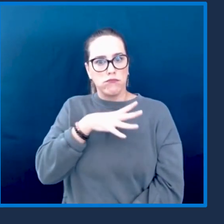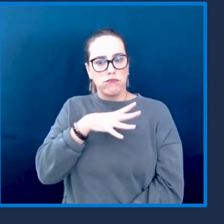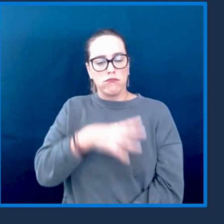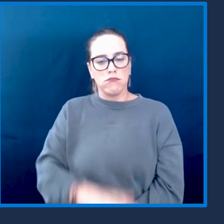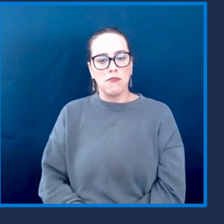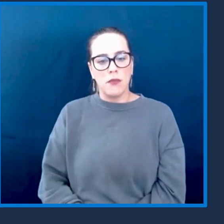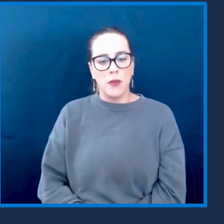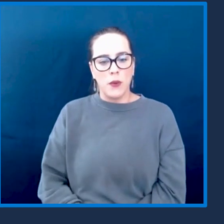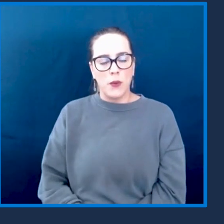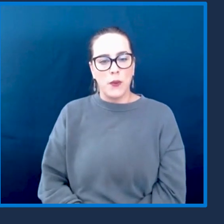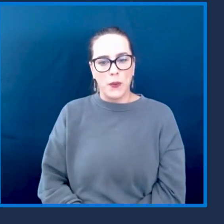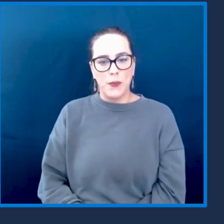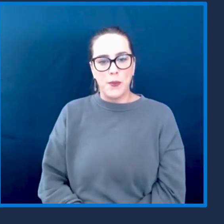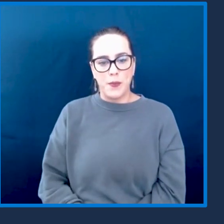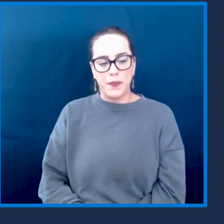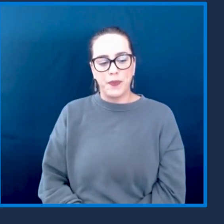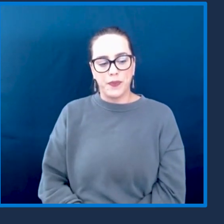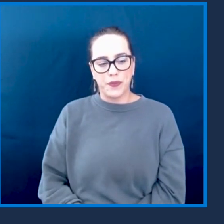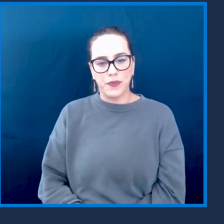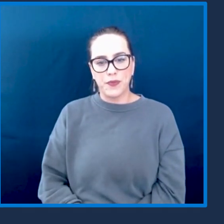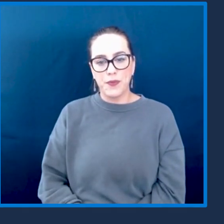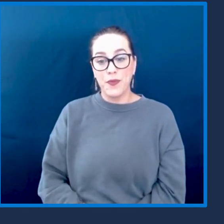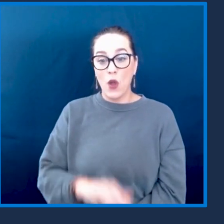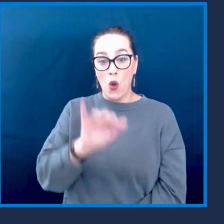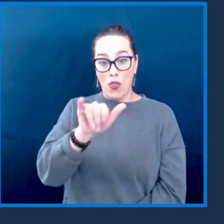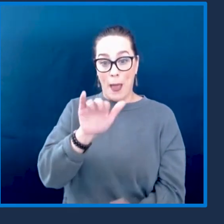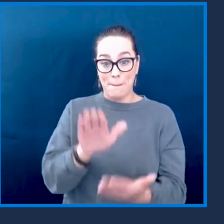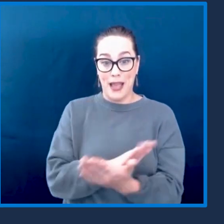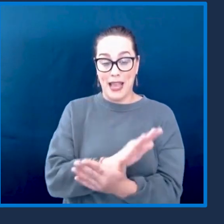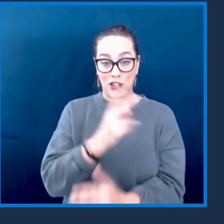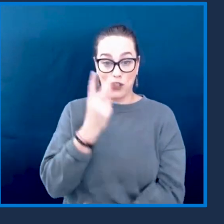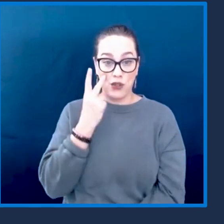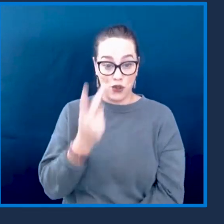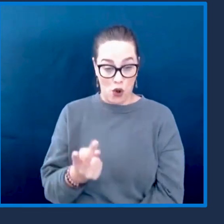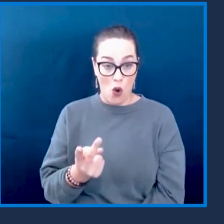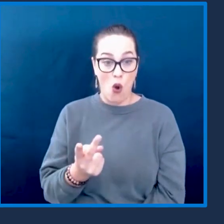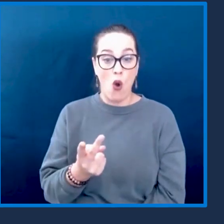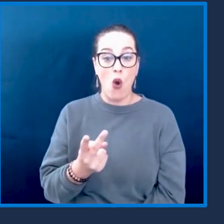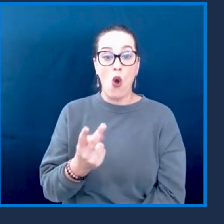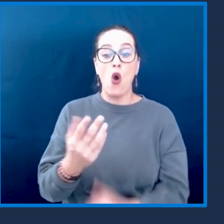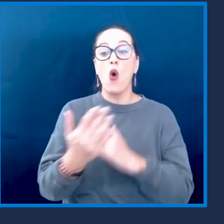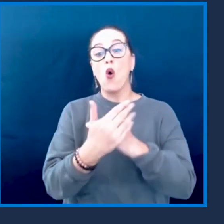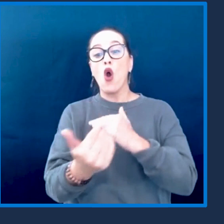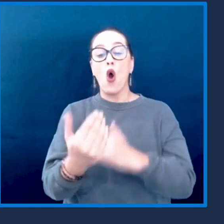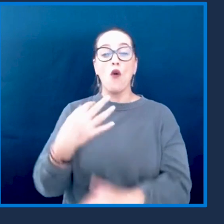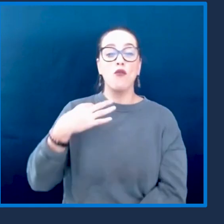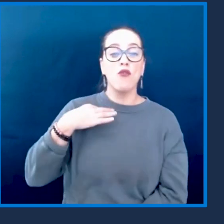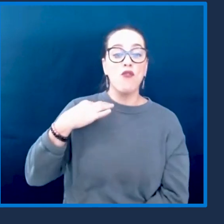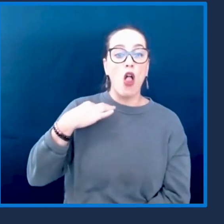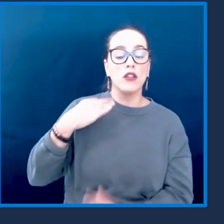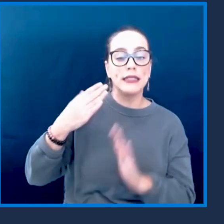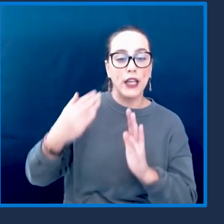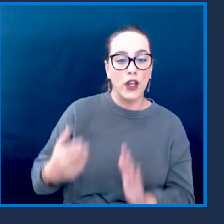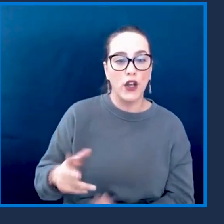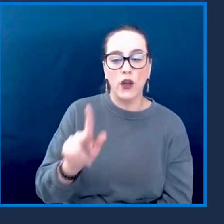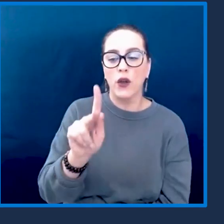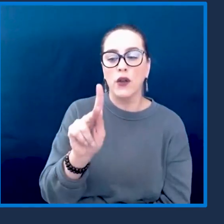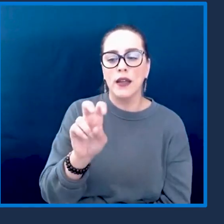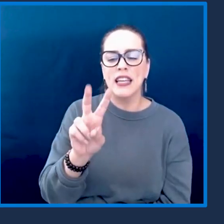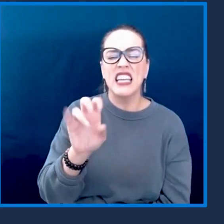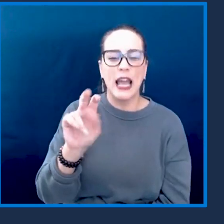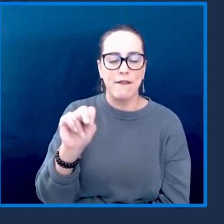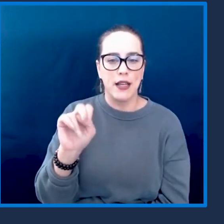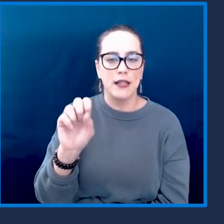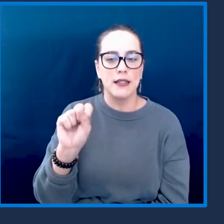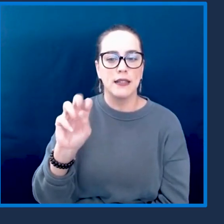So also on that page was a call for volunteers from Kevin Smith, who was and still is the executive sponsor to help